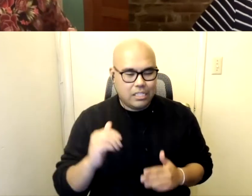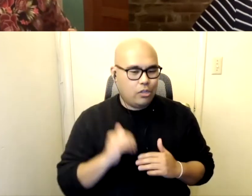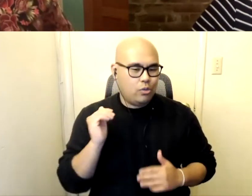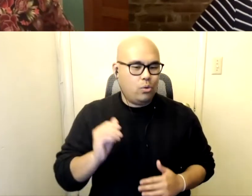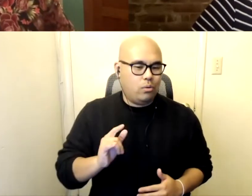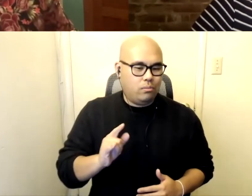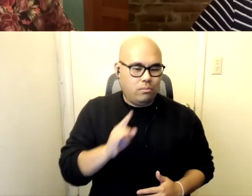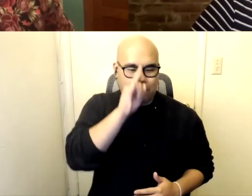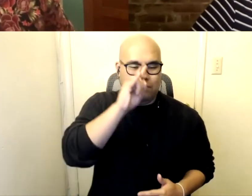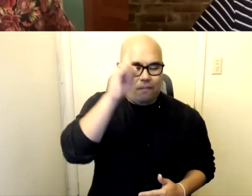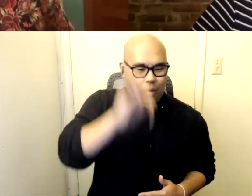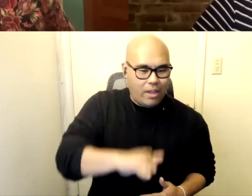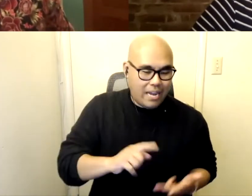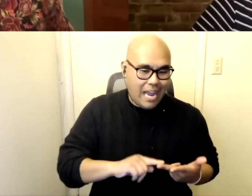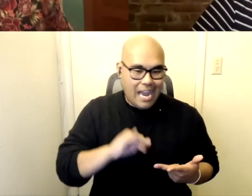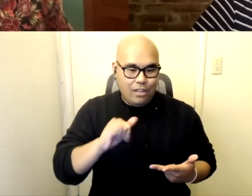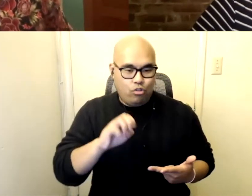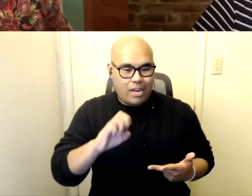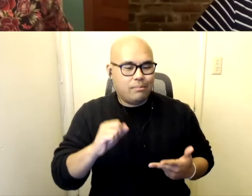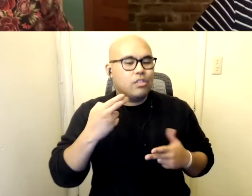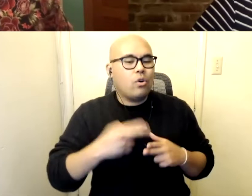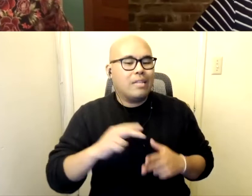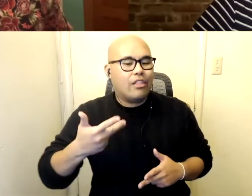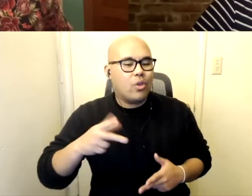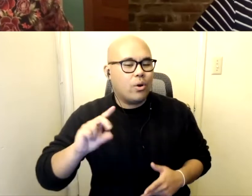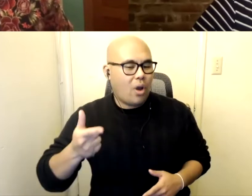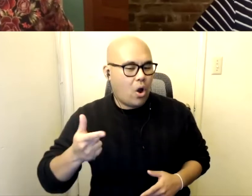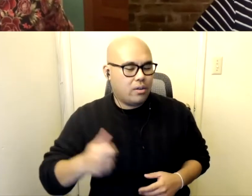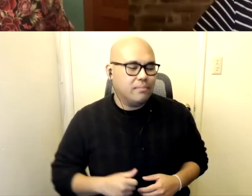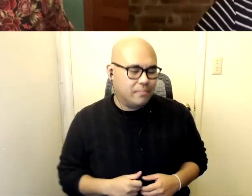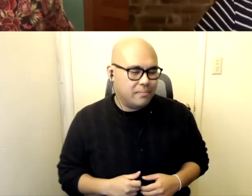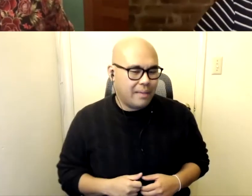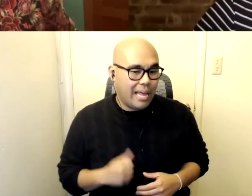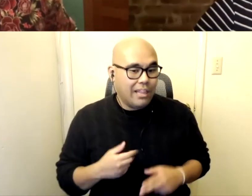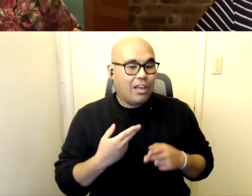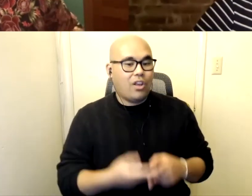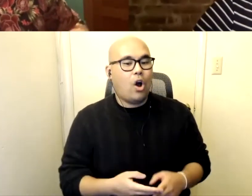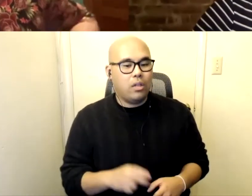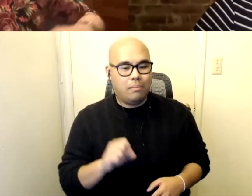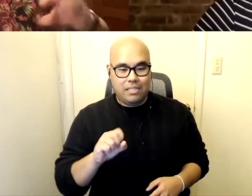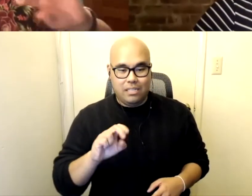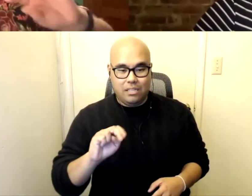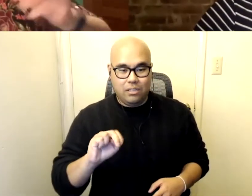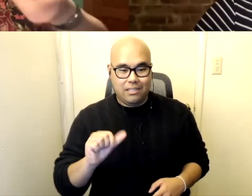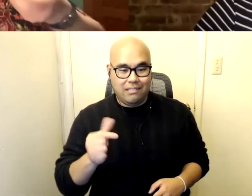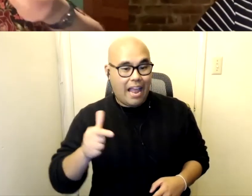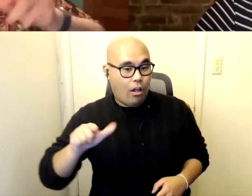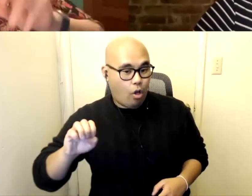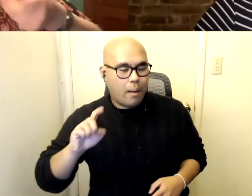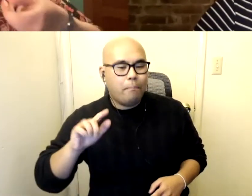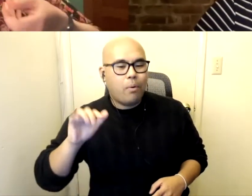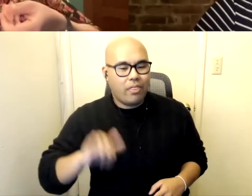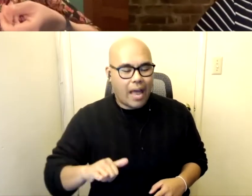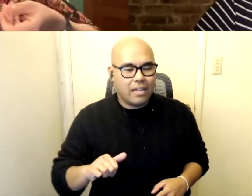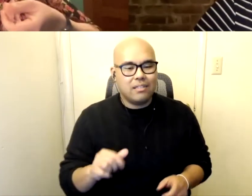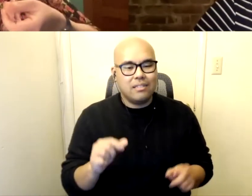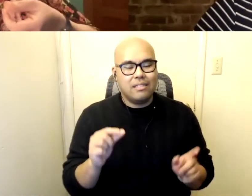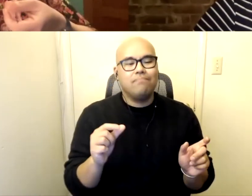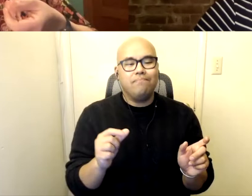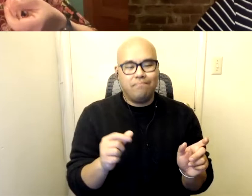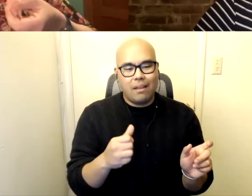then James is the third dog, and actually they call him Snaggle, but it's actually a sort of transposition